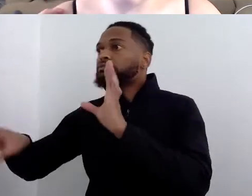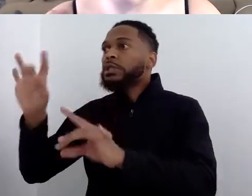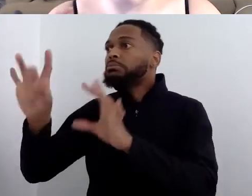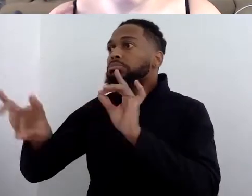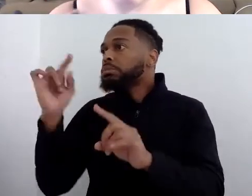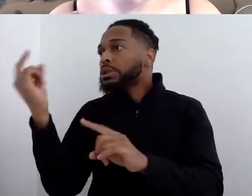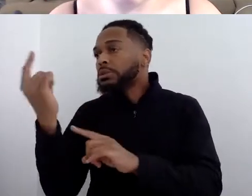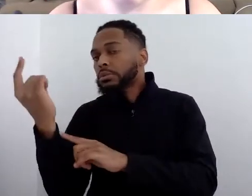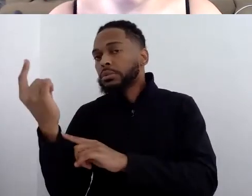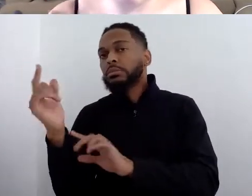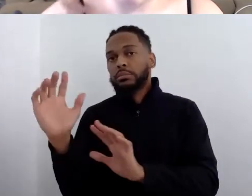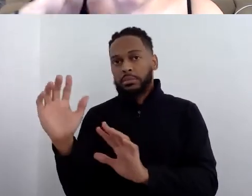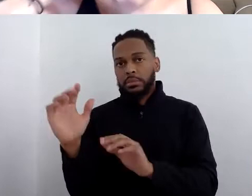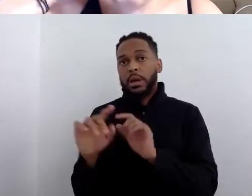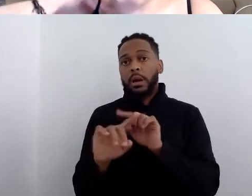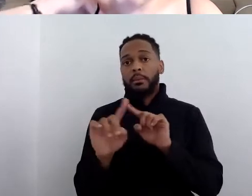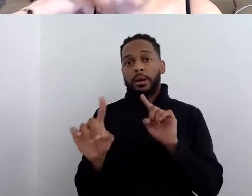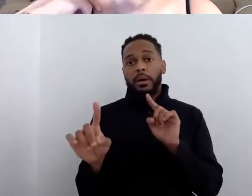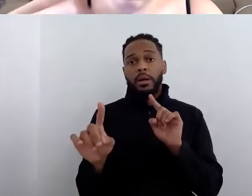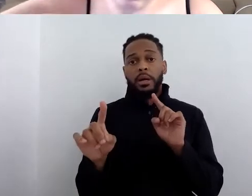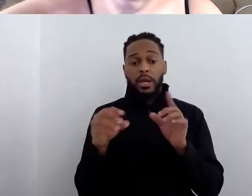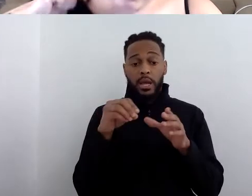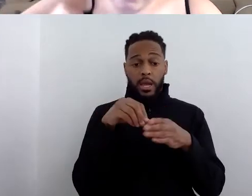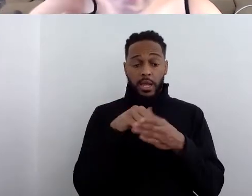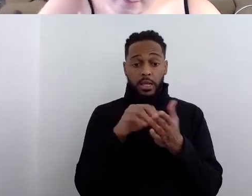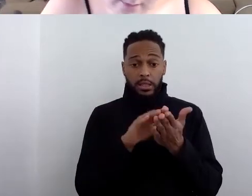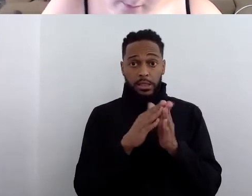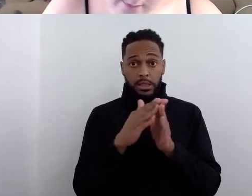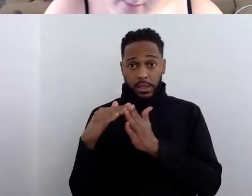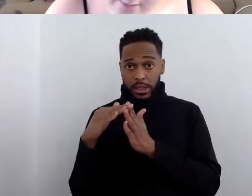But hospitals in the city basically have access